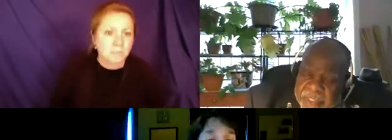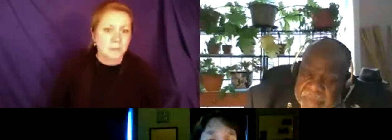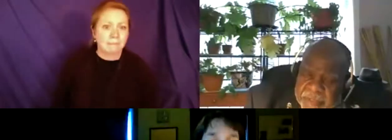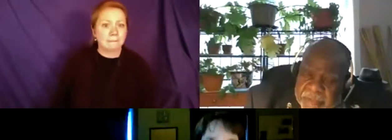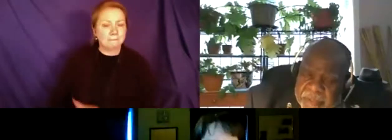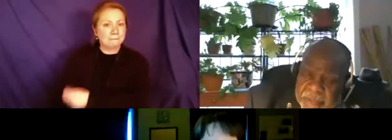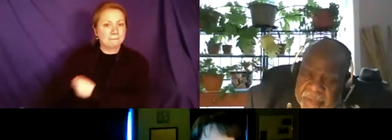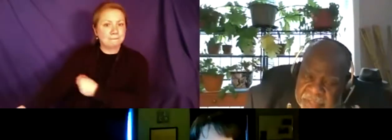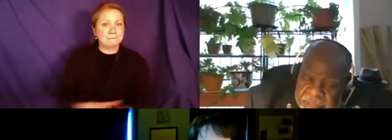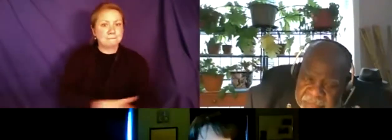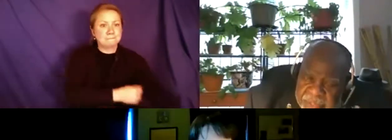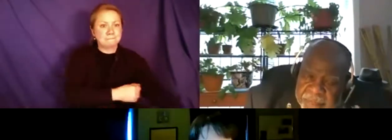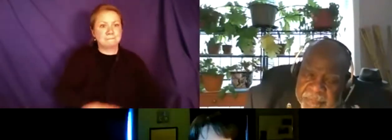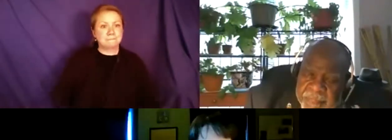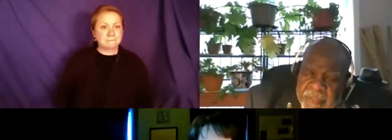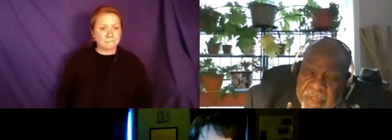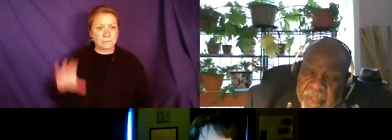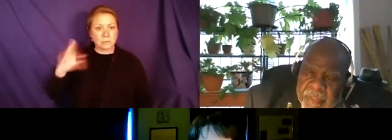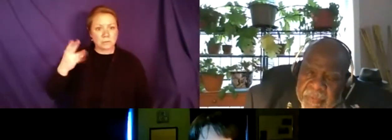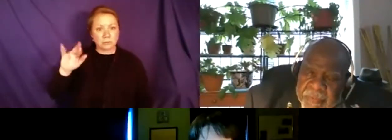What it makes me, you know, think about